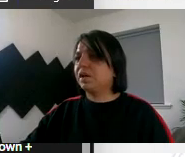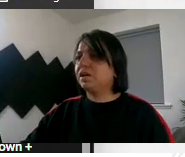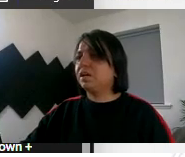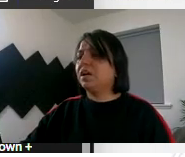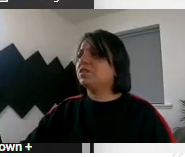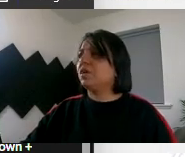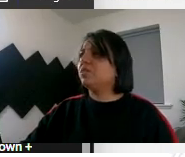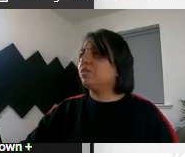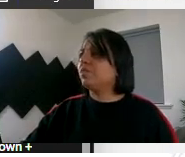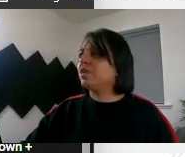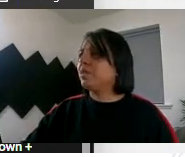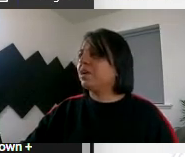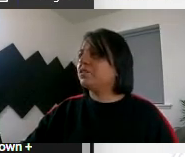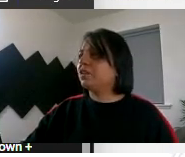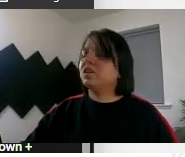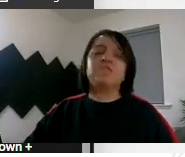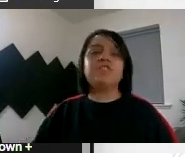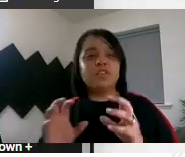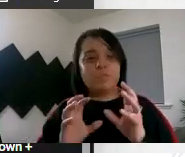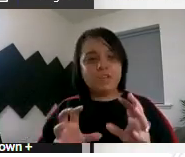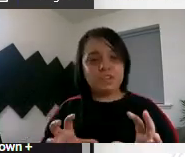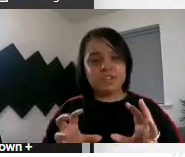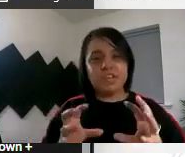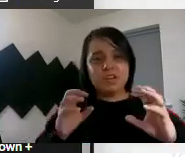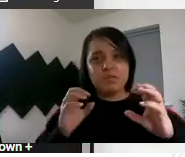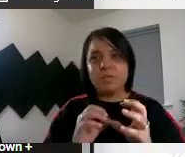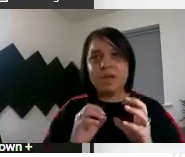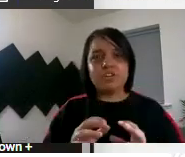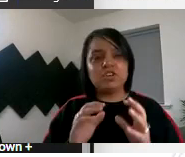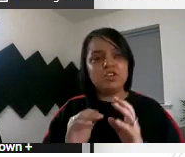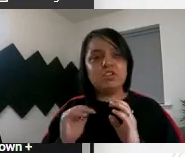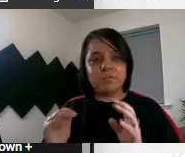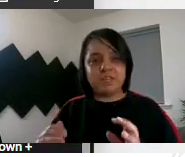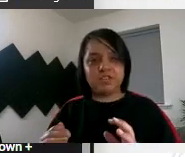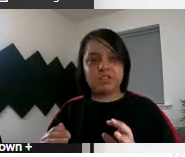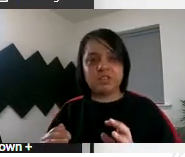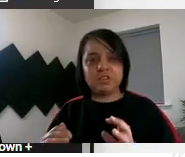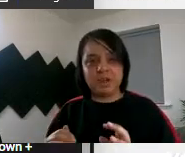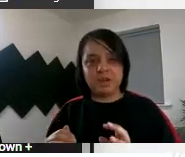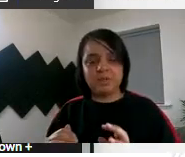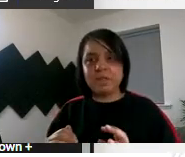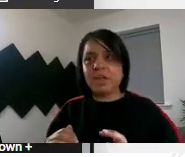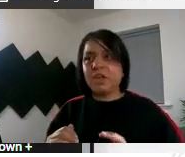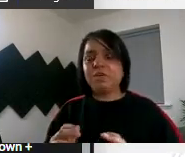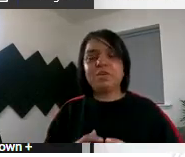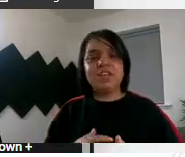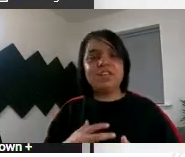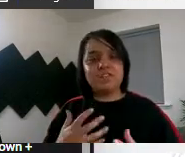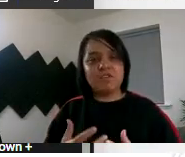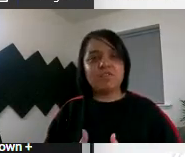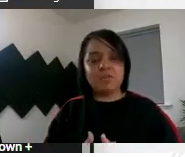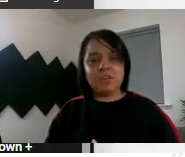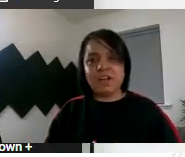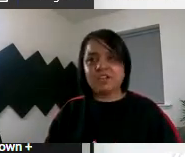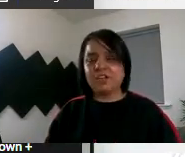Okay. So with Makaton, if you know the pictures, with Makaton you use pictures as well because it's a